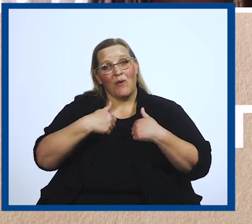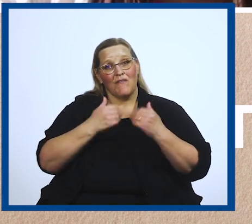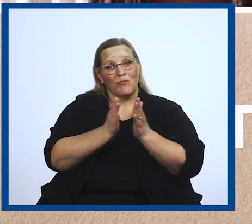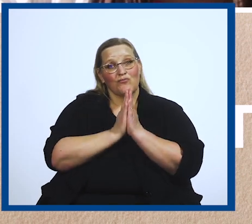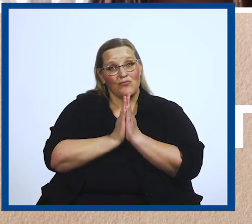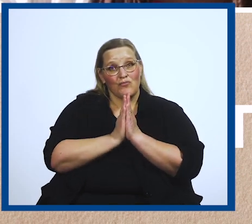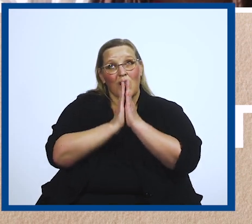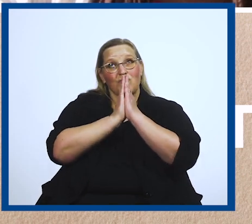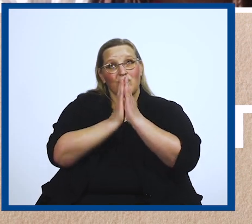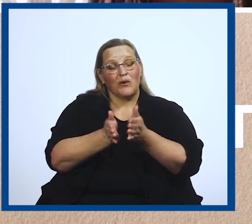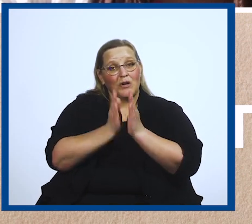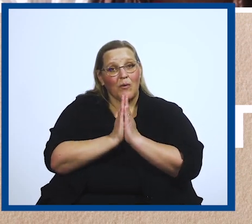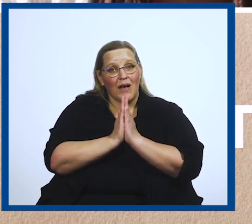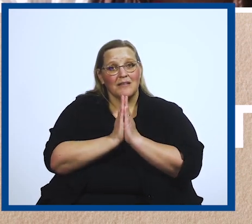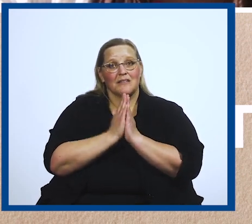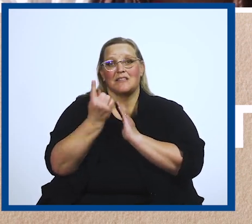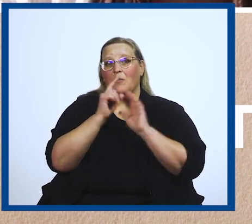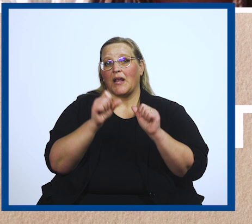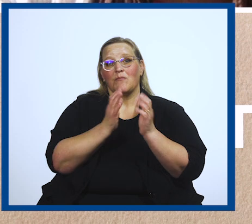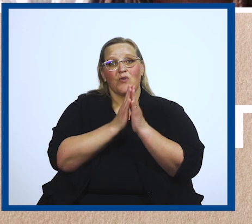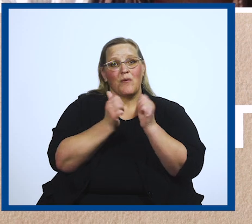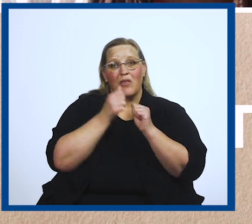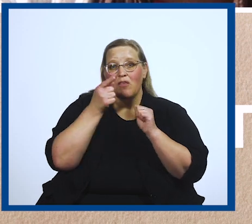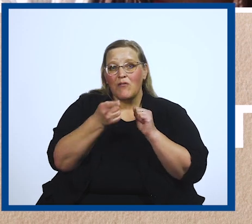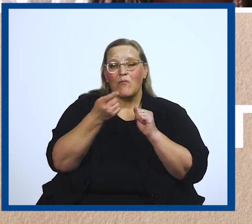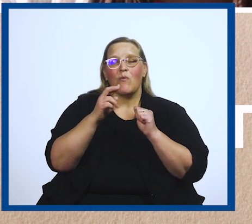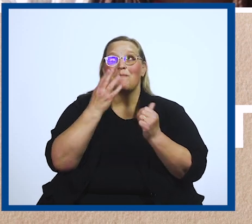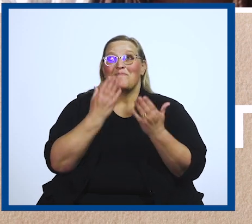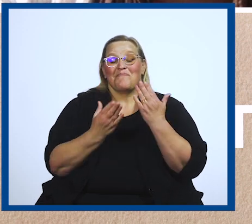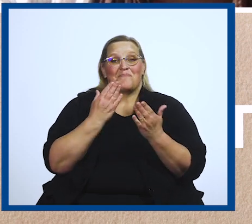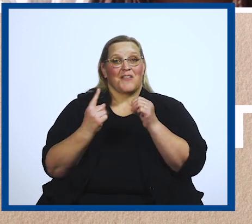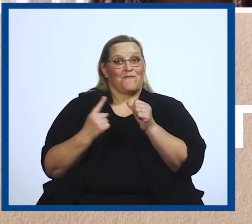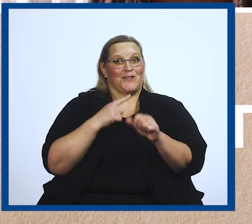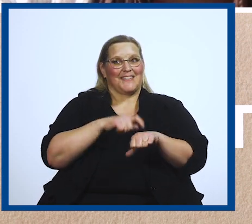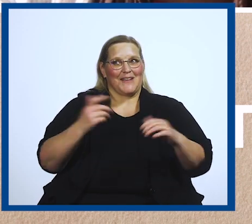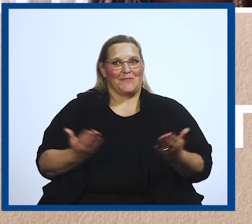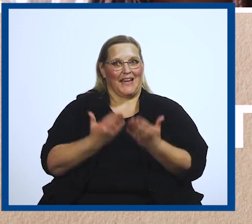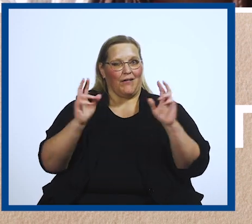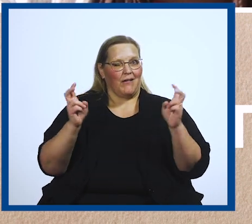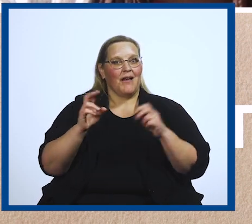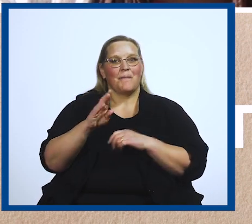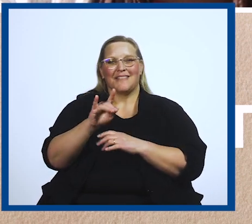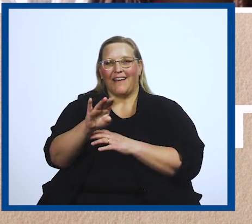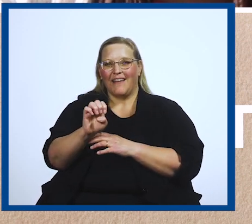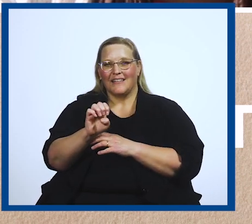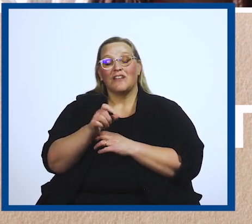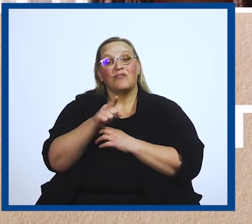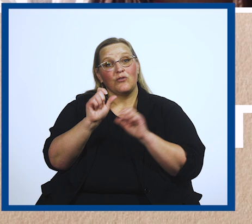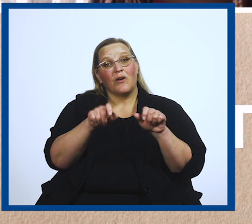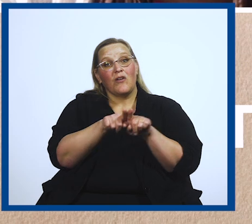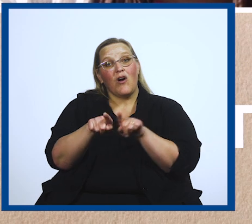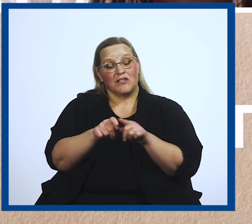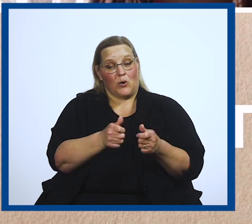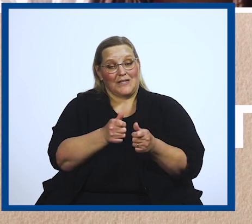can be praying with you and alongside you. Or maybe it's just your first time here specifically at Bayside. You can also